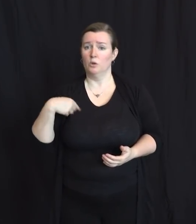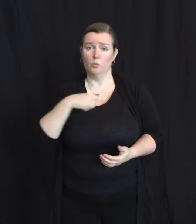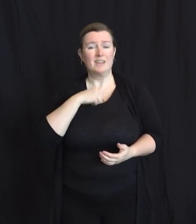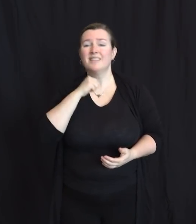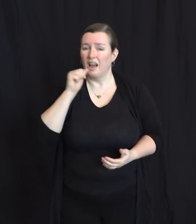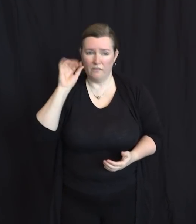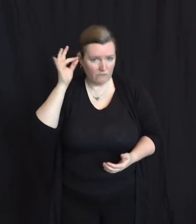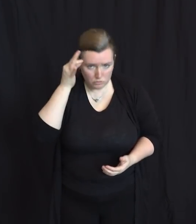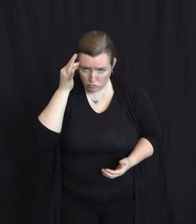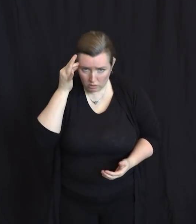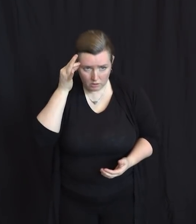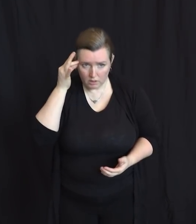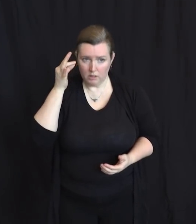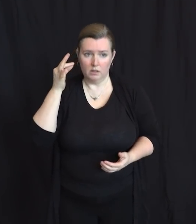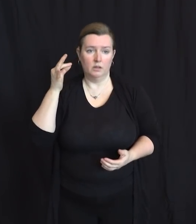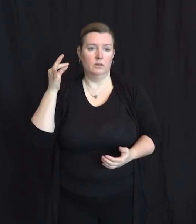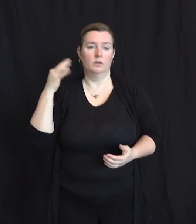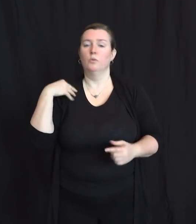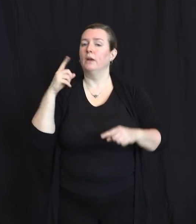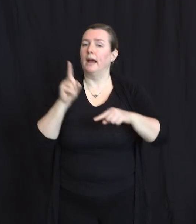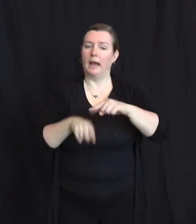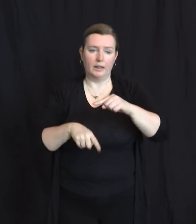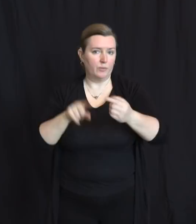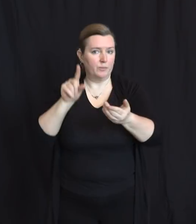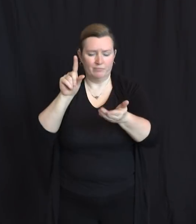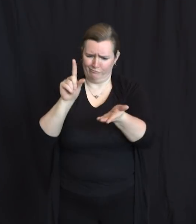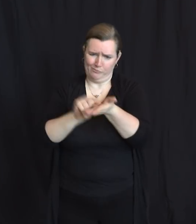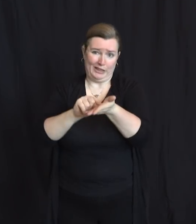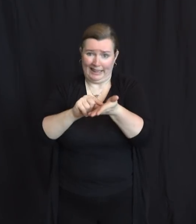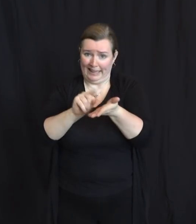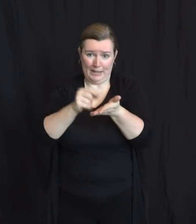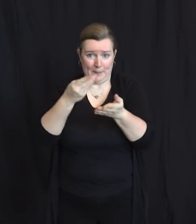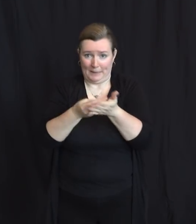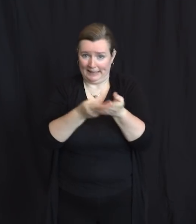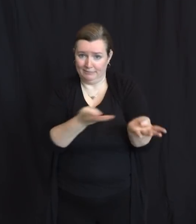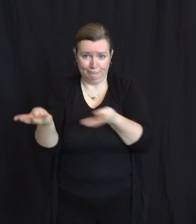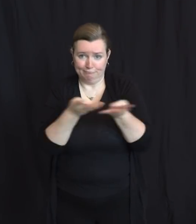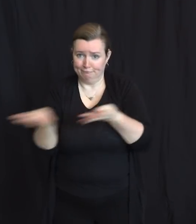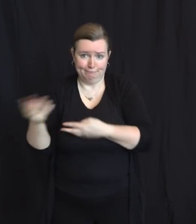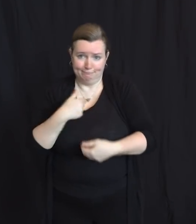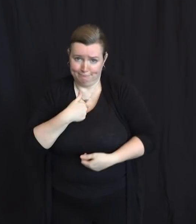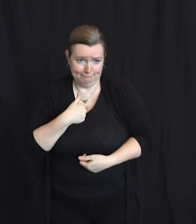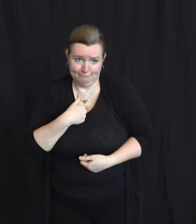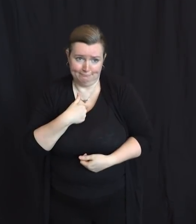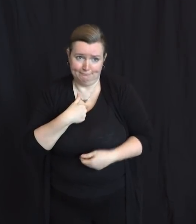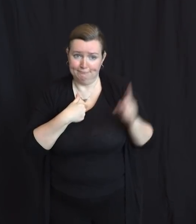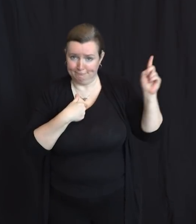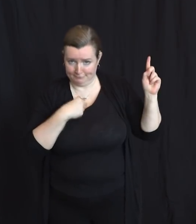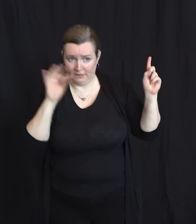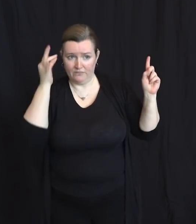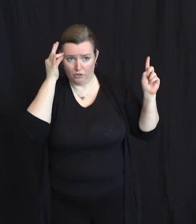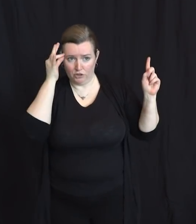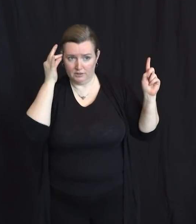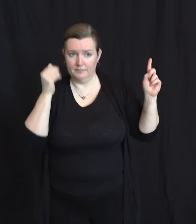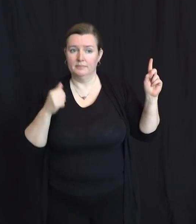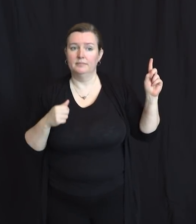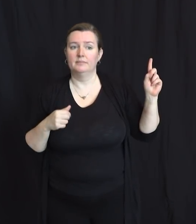the way. The federal government can also run trillion-dollar deficits every single year. New Jersey